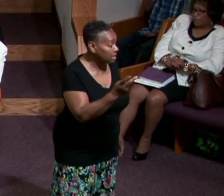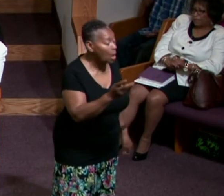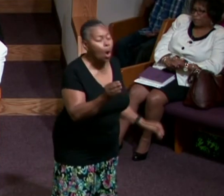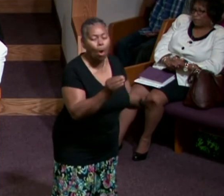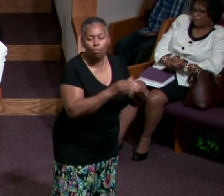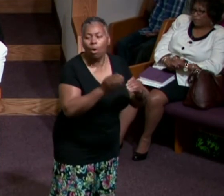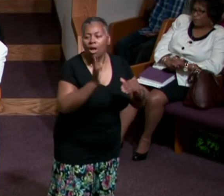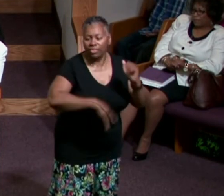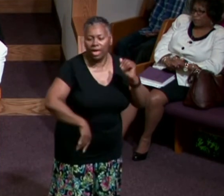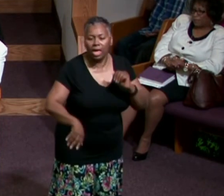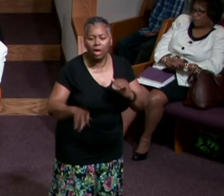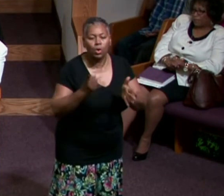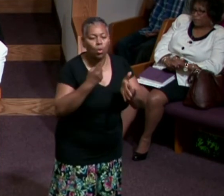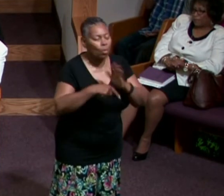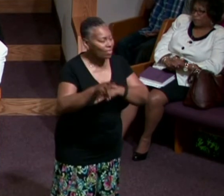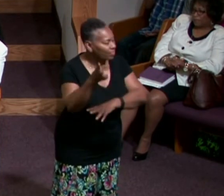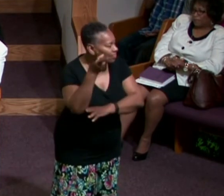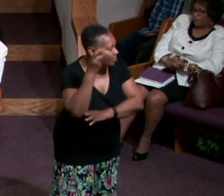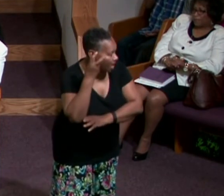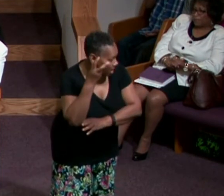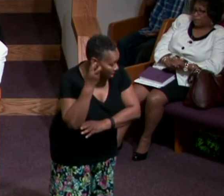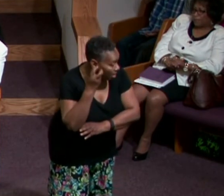more so than what they hear.